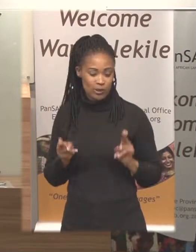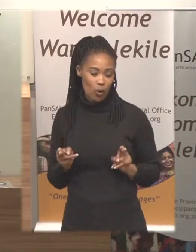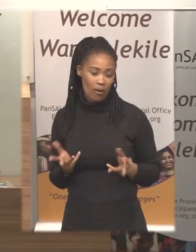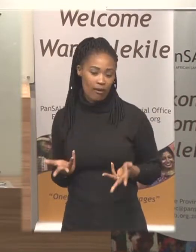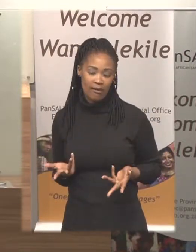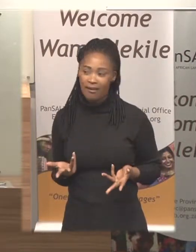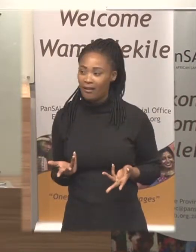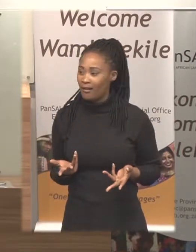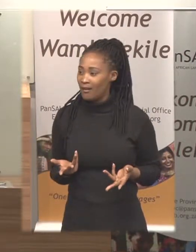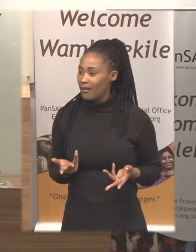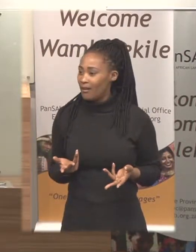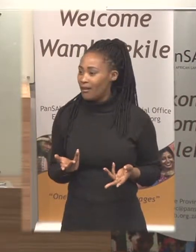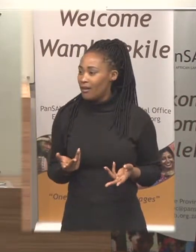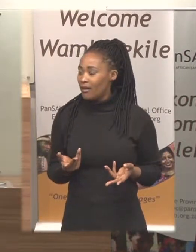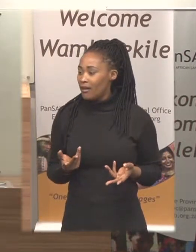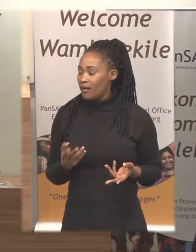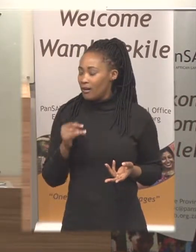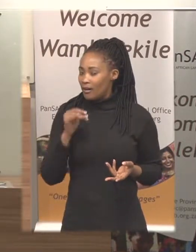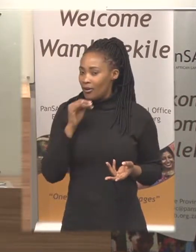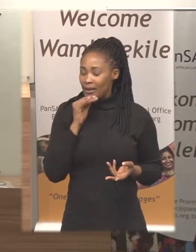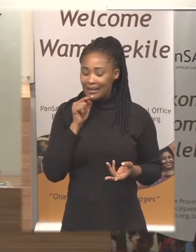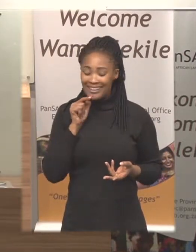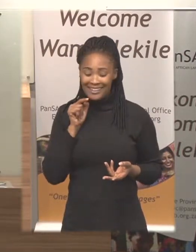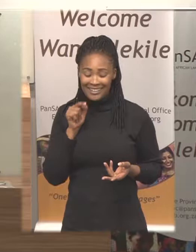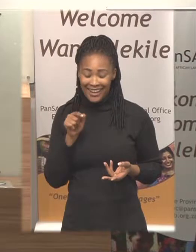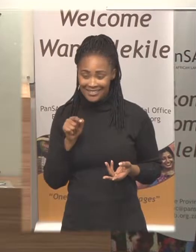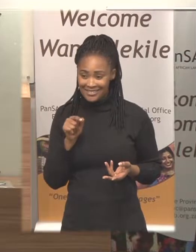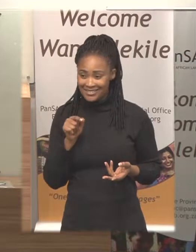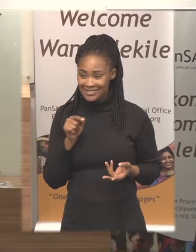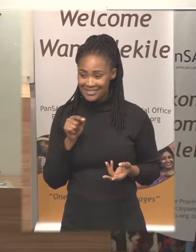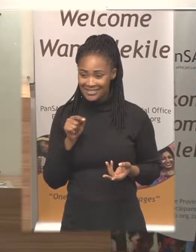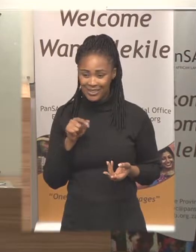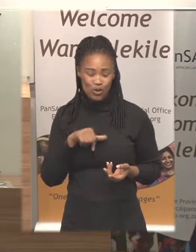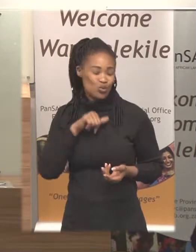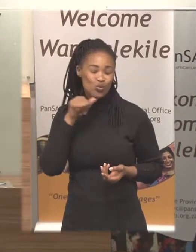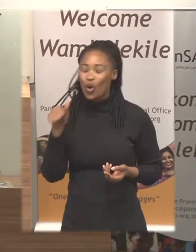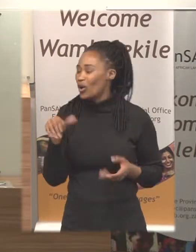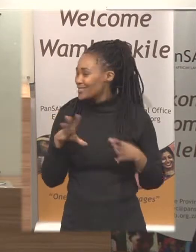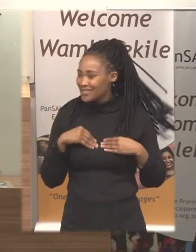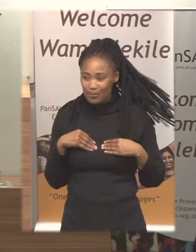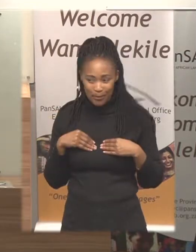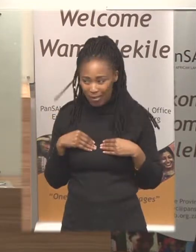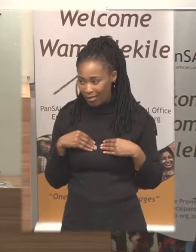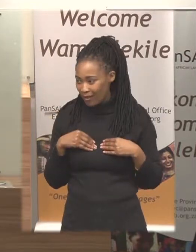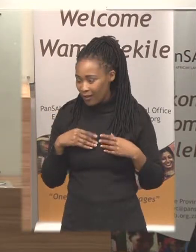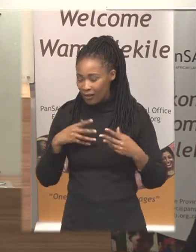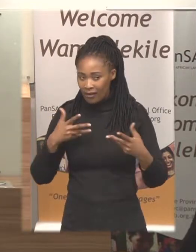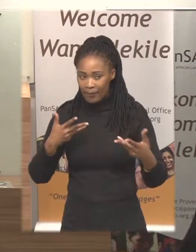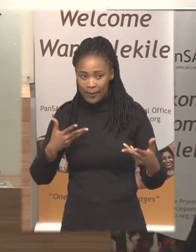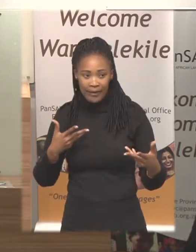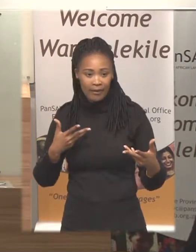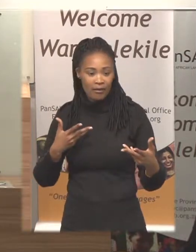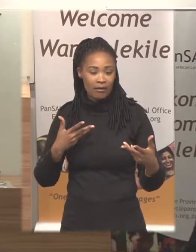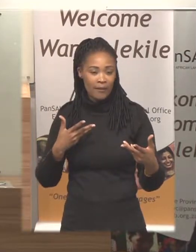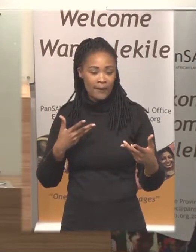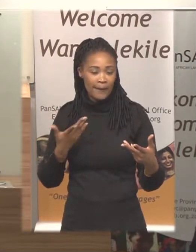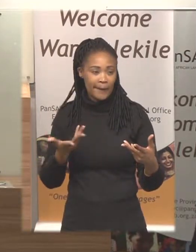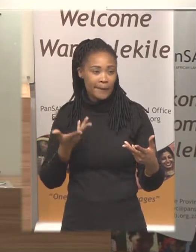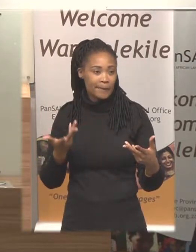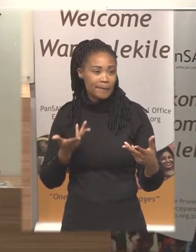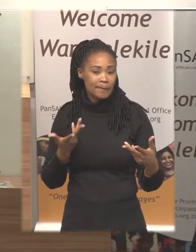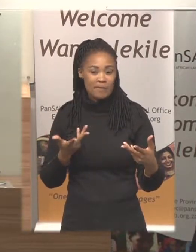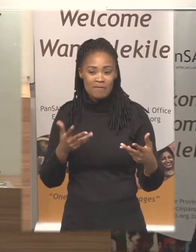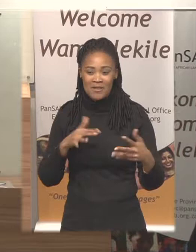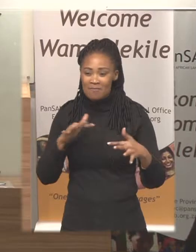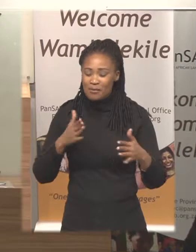normative, which are actually completely unacceptable, which break